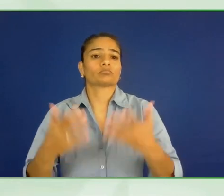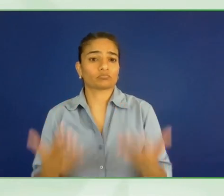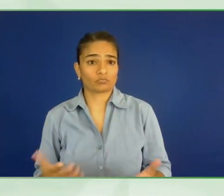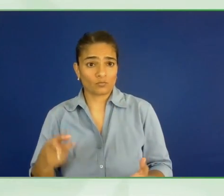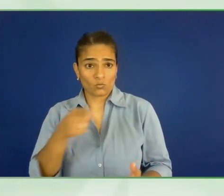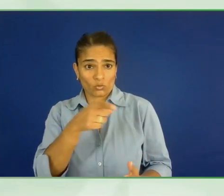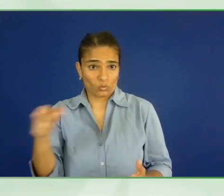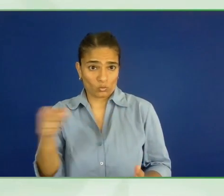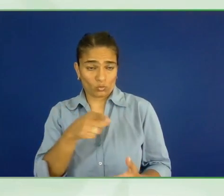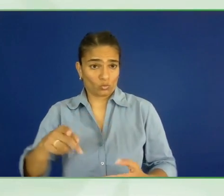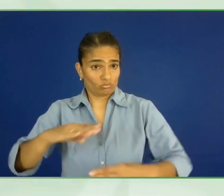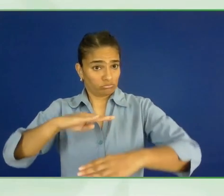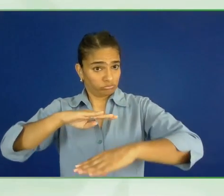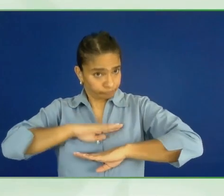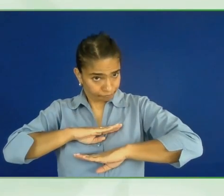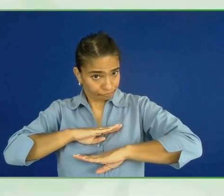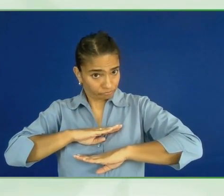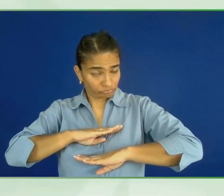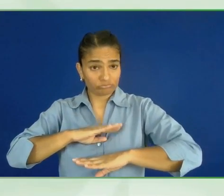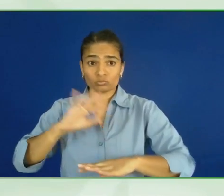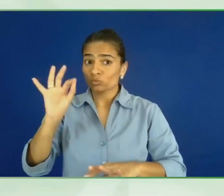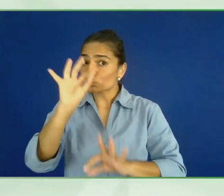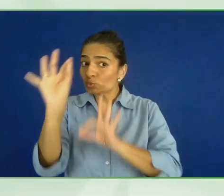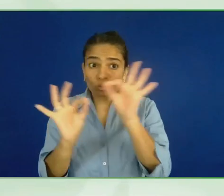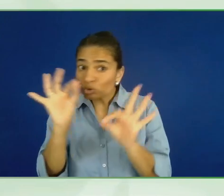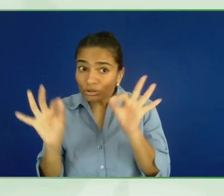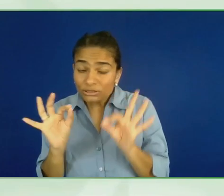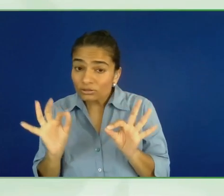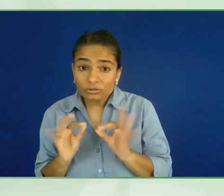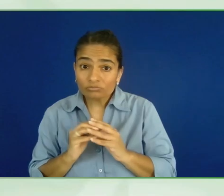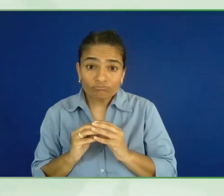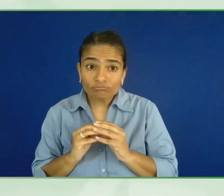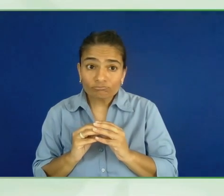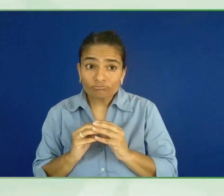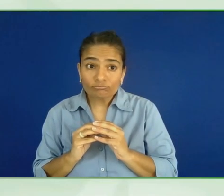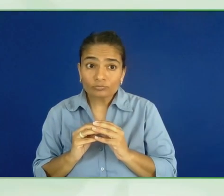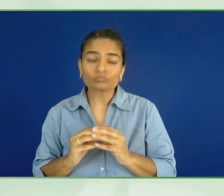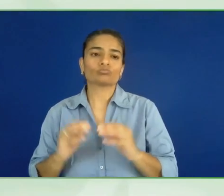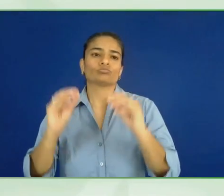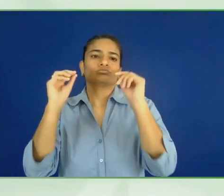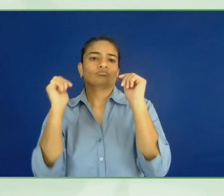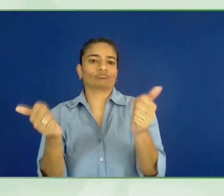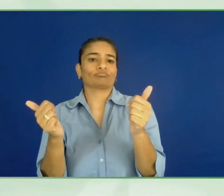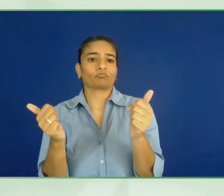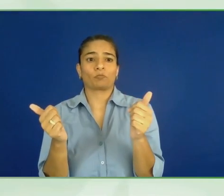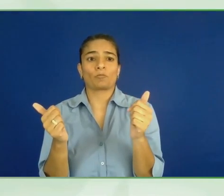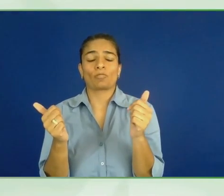Any questions? Any other questions? Mm-hmm. Okay. I want to ask